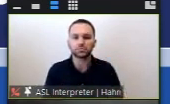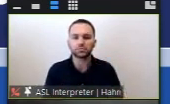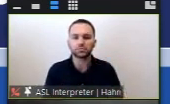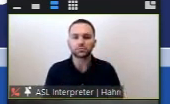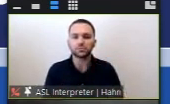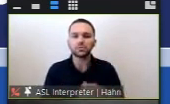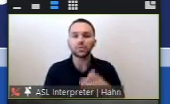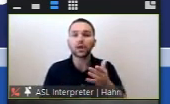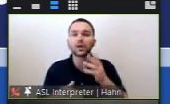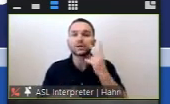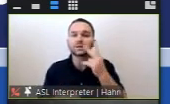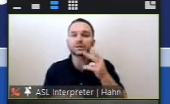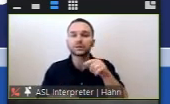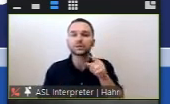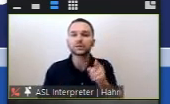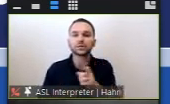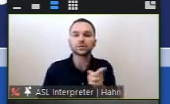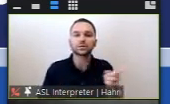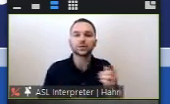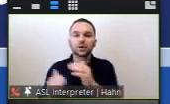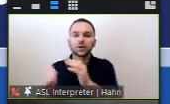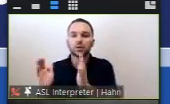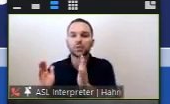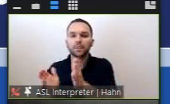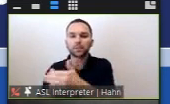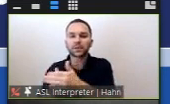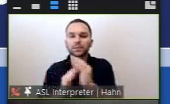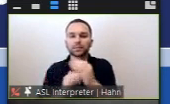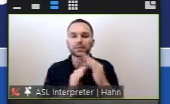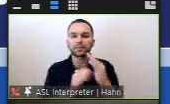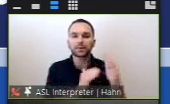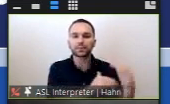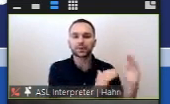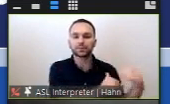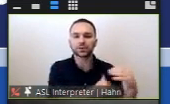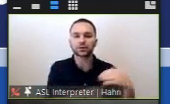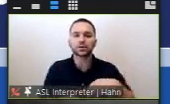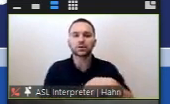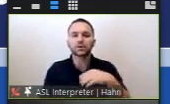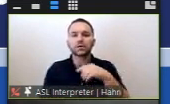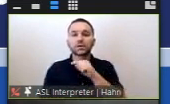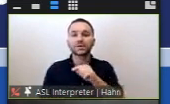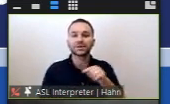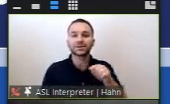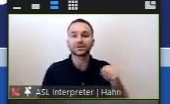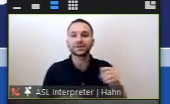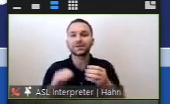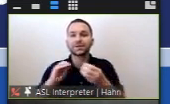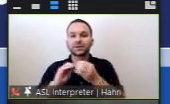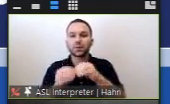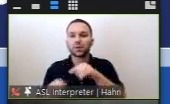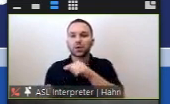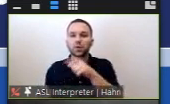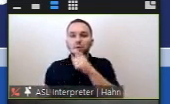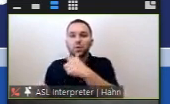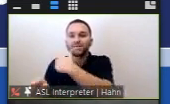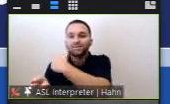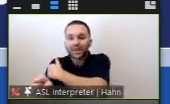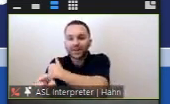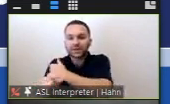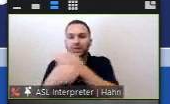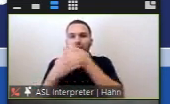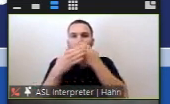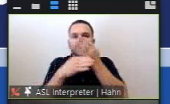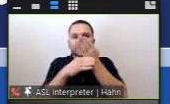you rate-specific data. So this is going to be the number of vaccinated cases divided by the total vaccinated population in that